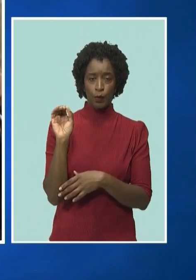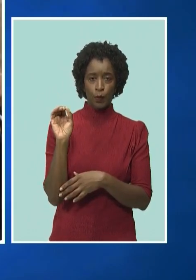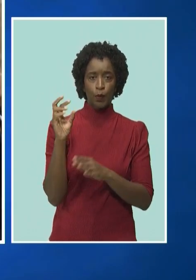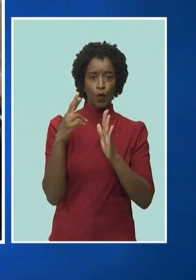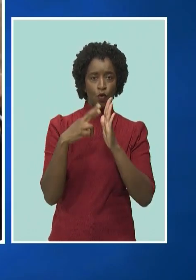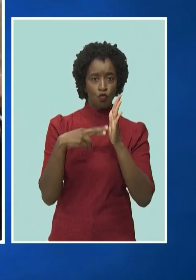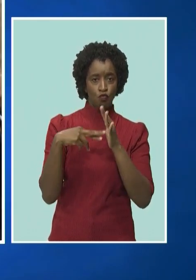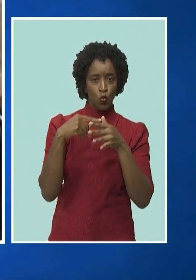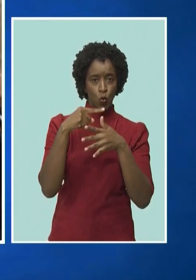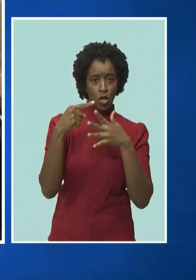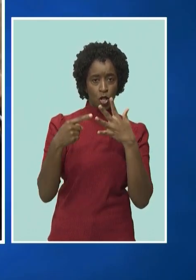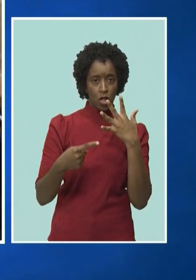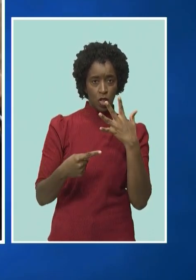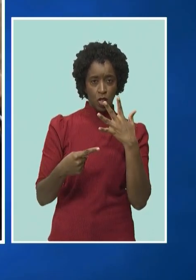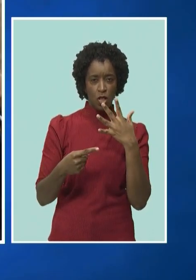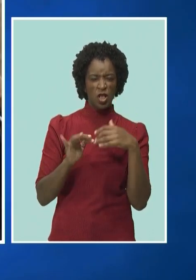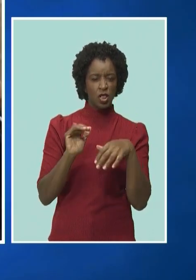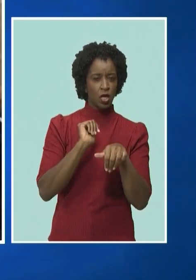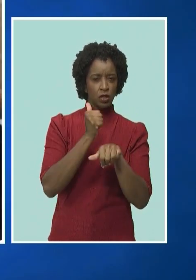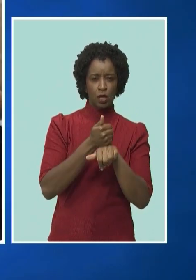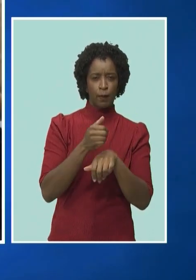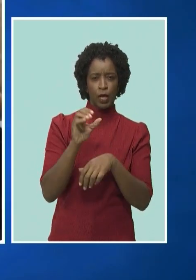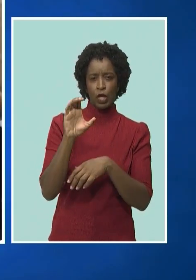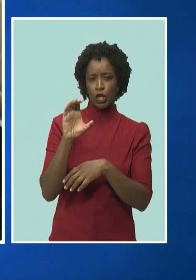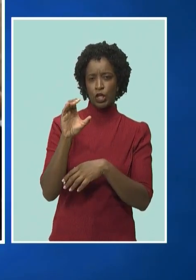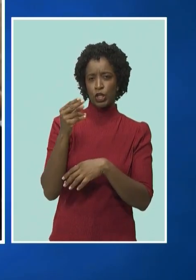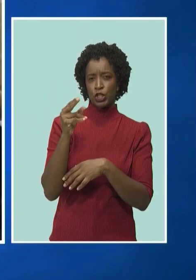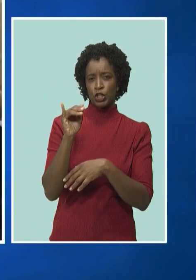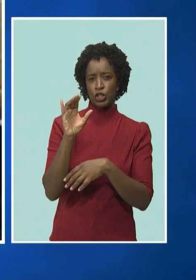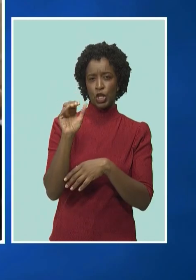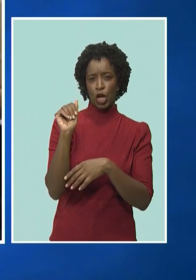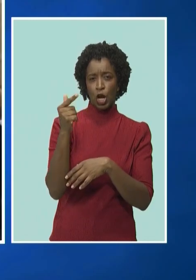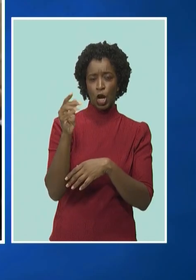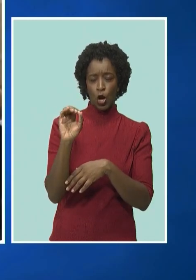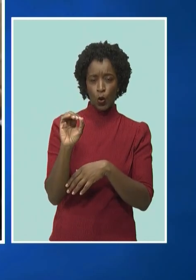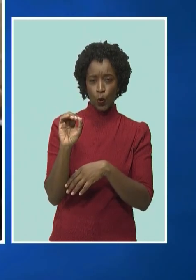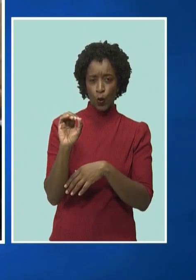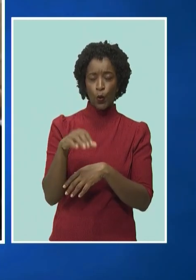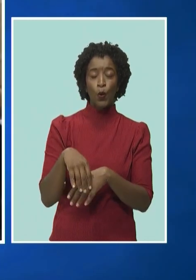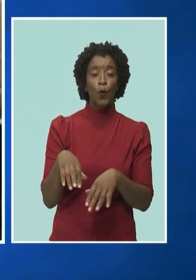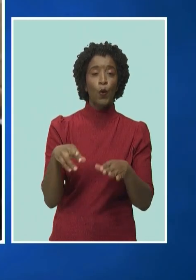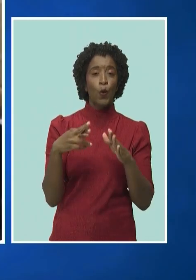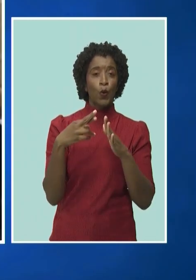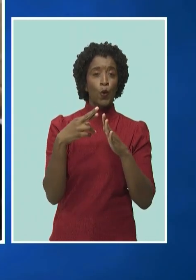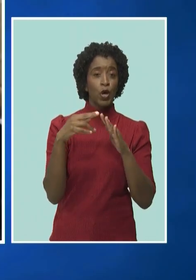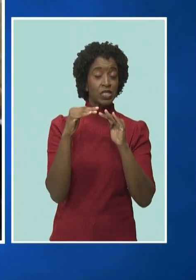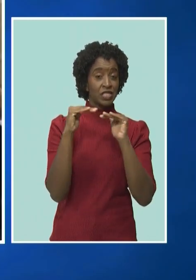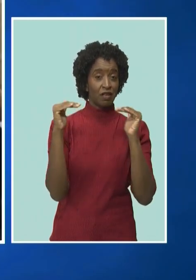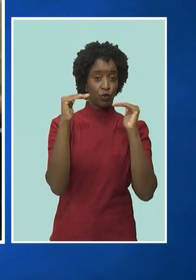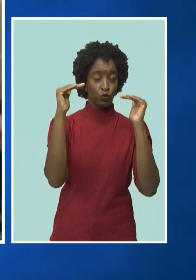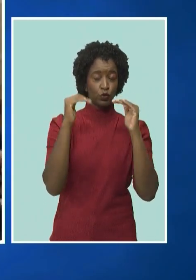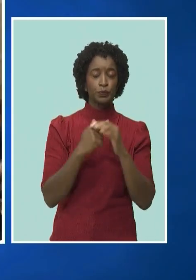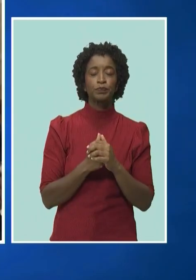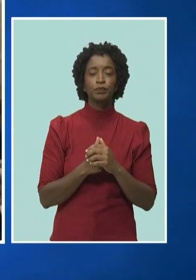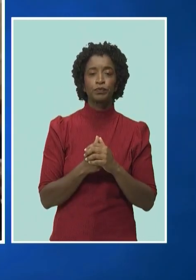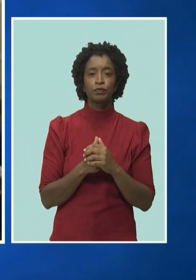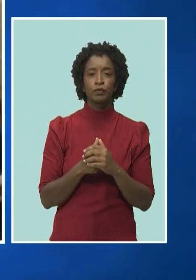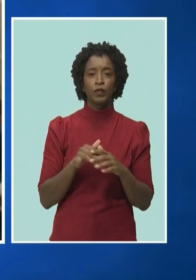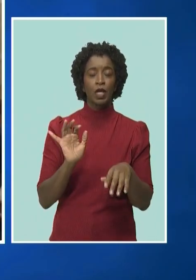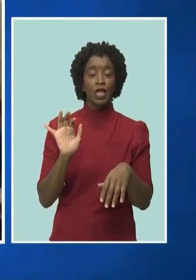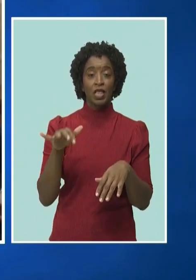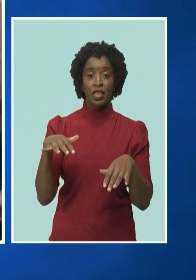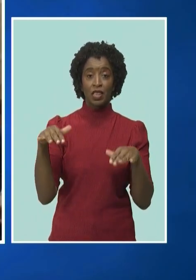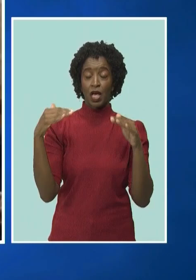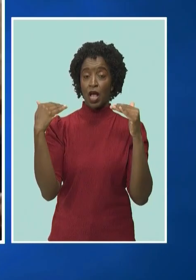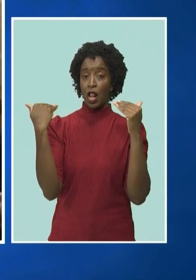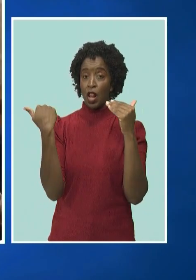governed by these are the Chicago Convention standards, and they govern in a series of annexes what countries are required. The threshold, Mr. President,